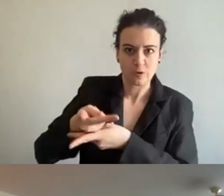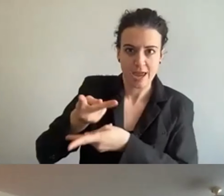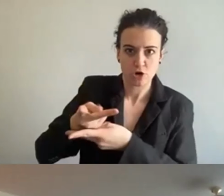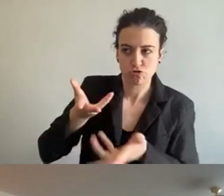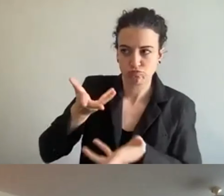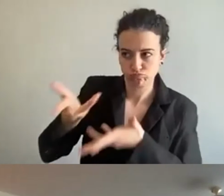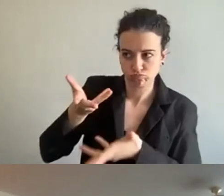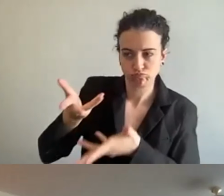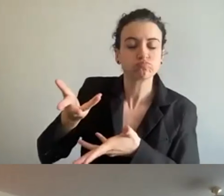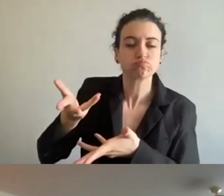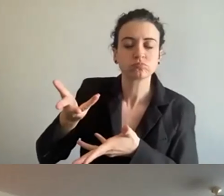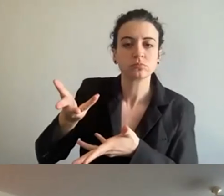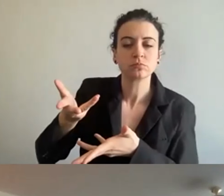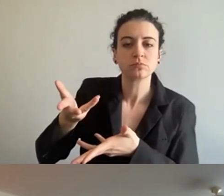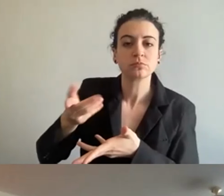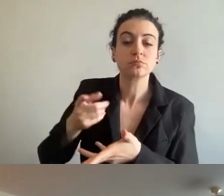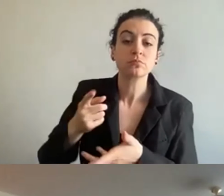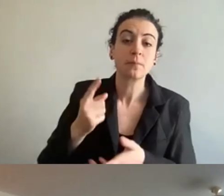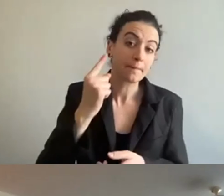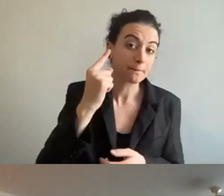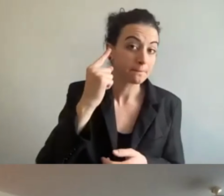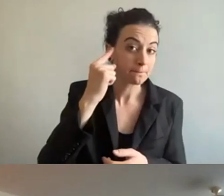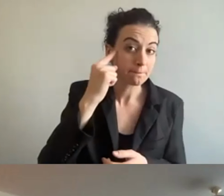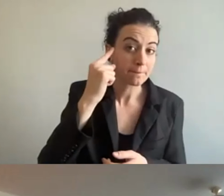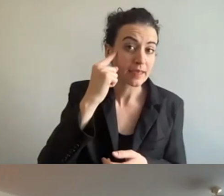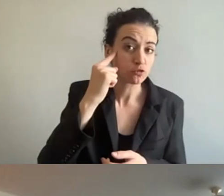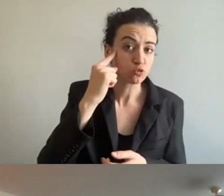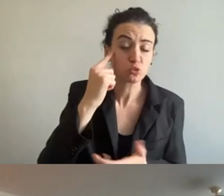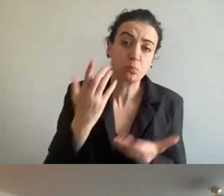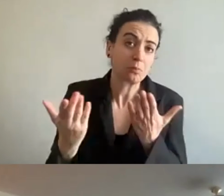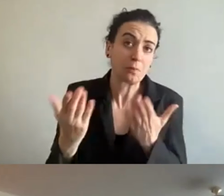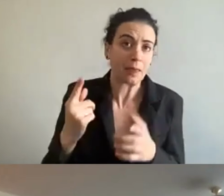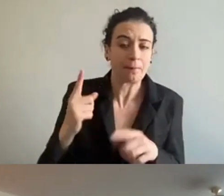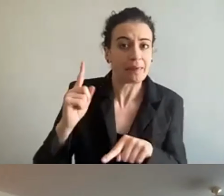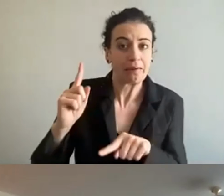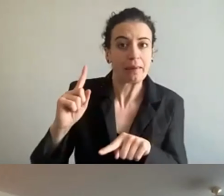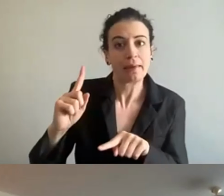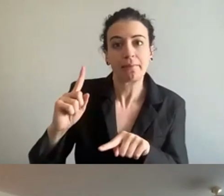a mental capacity like